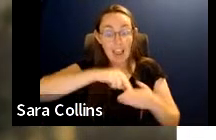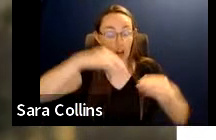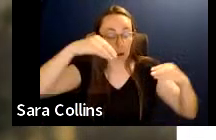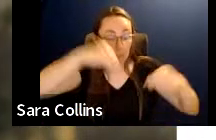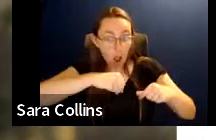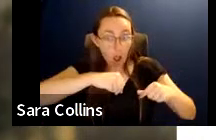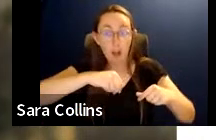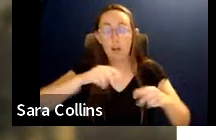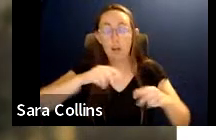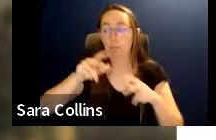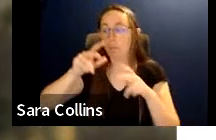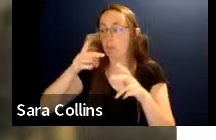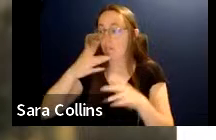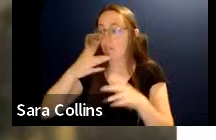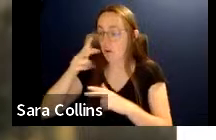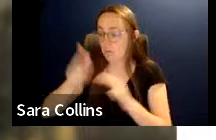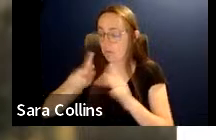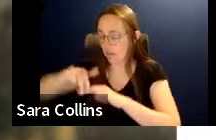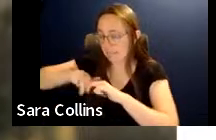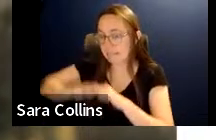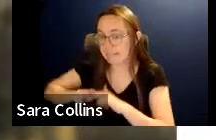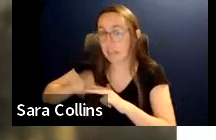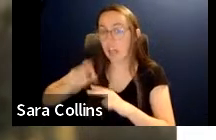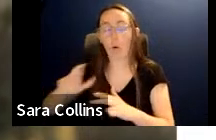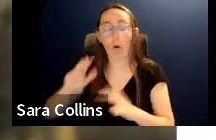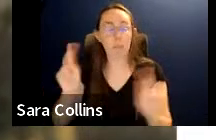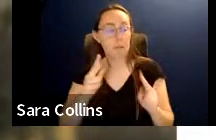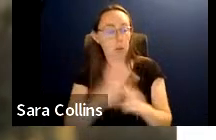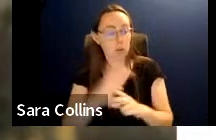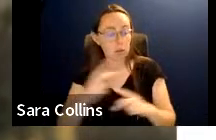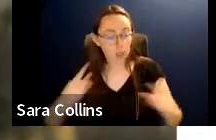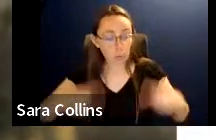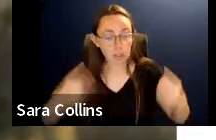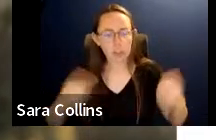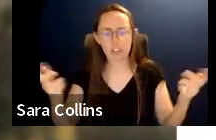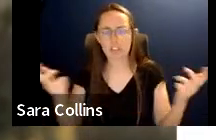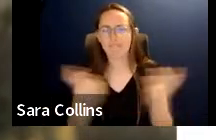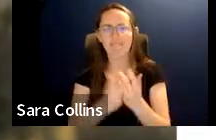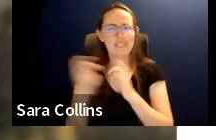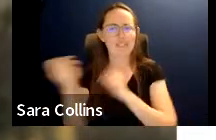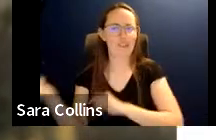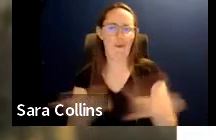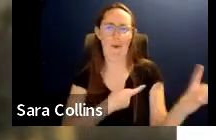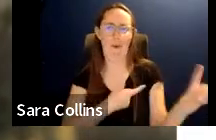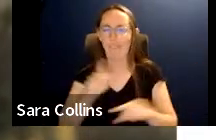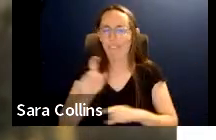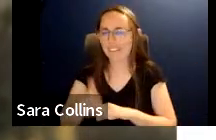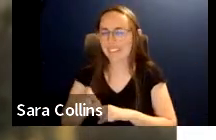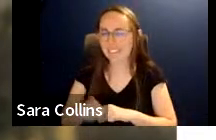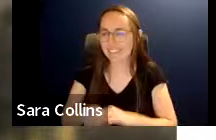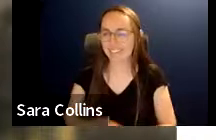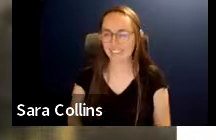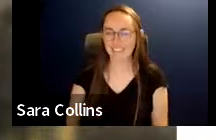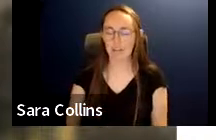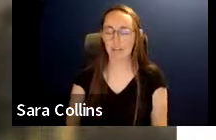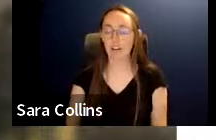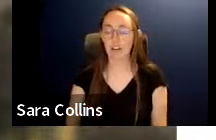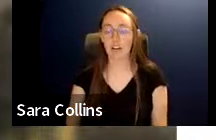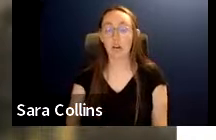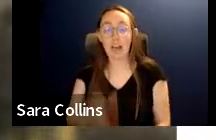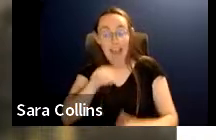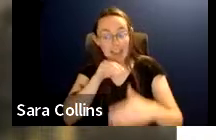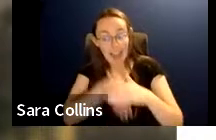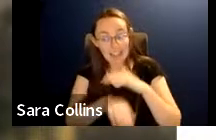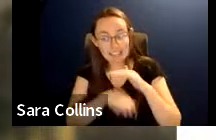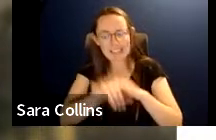It also works for people who are using wheelchairs. And so that kind of access and the ability to work together on